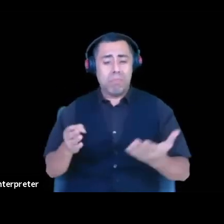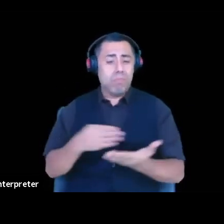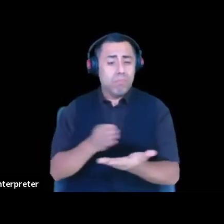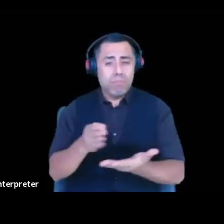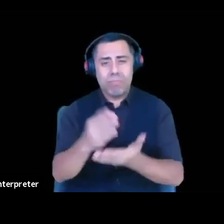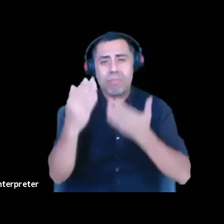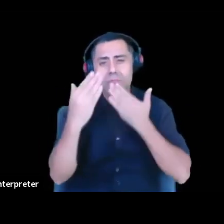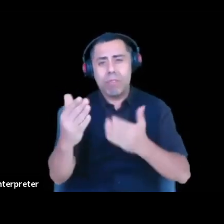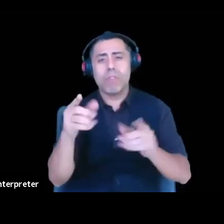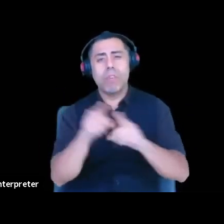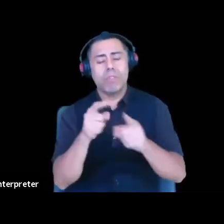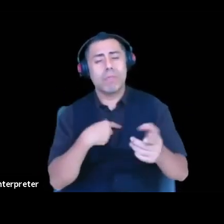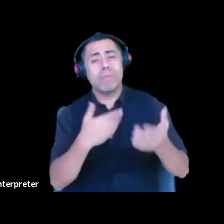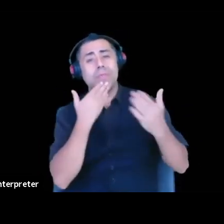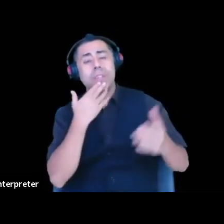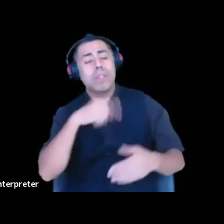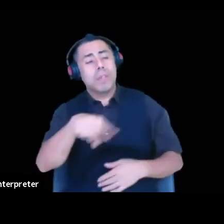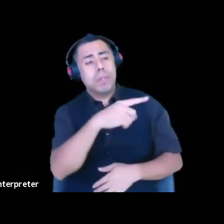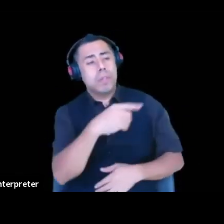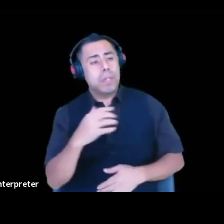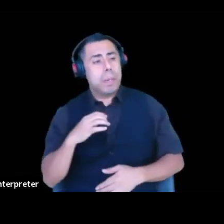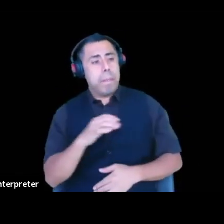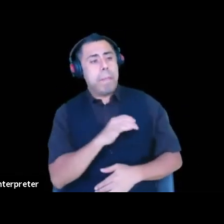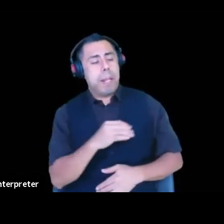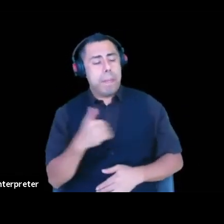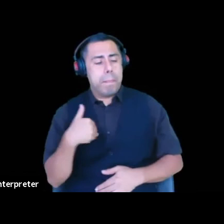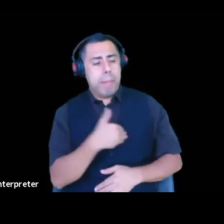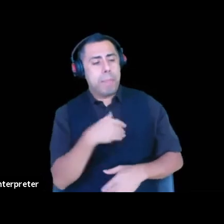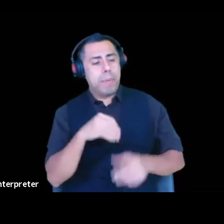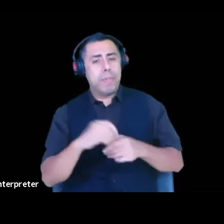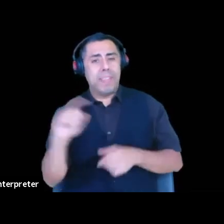as I mentioned, was intended to take place.